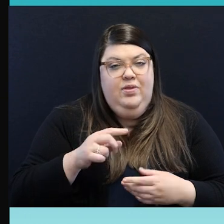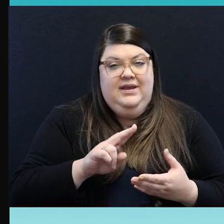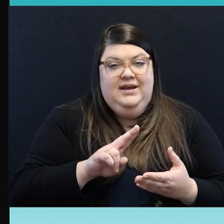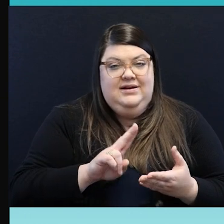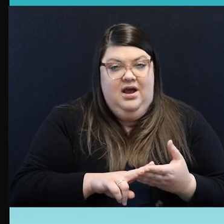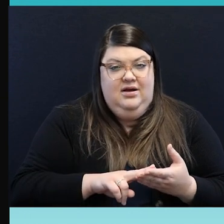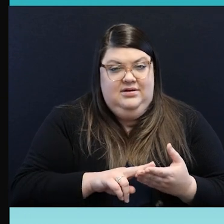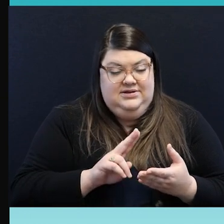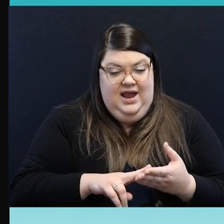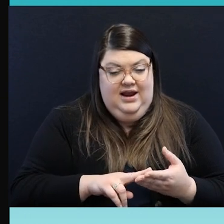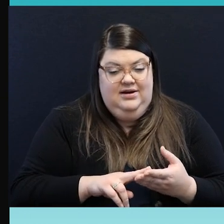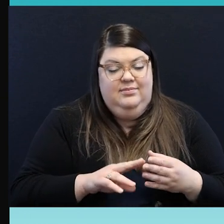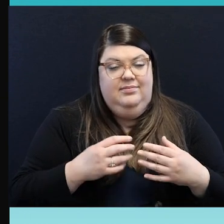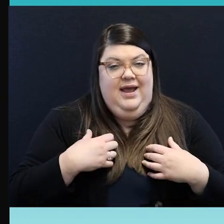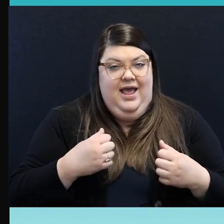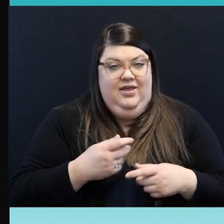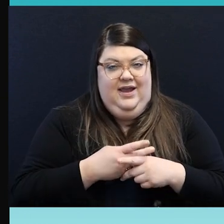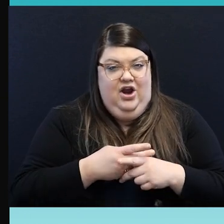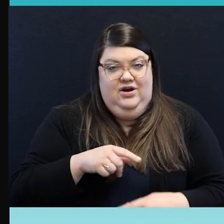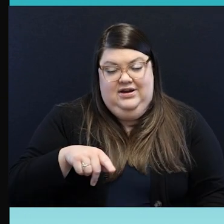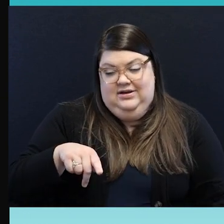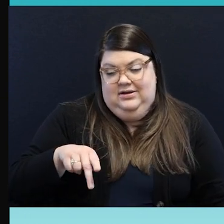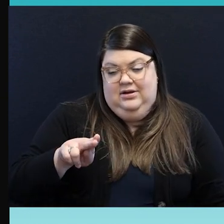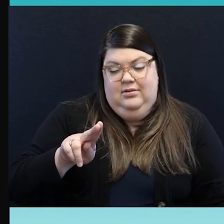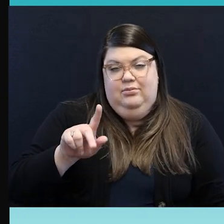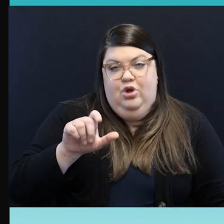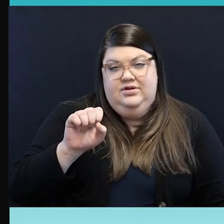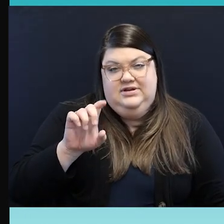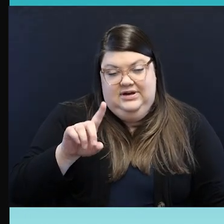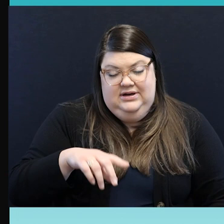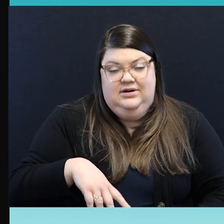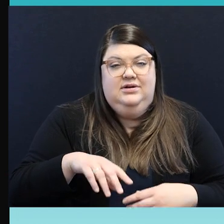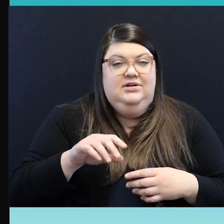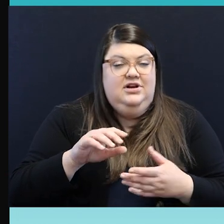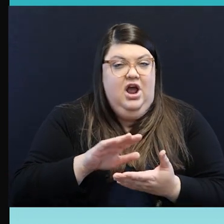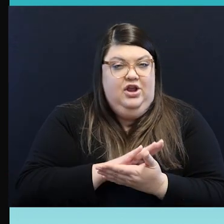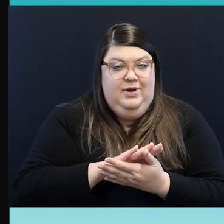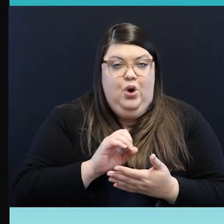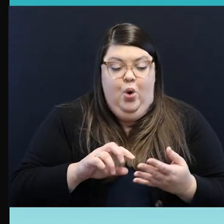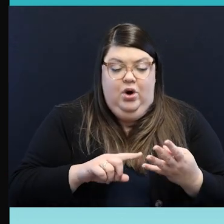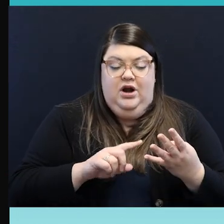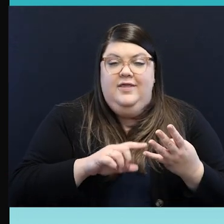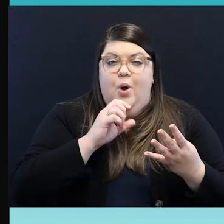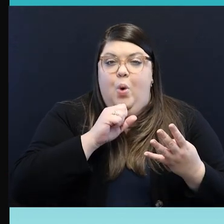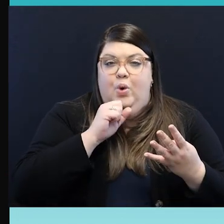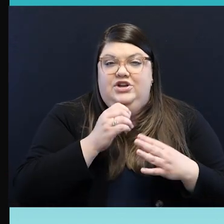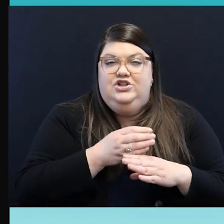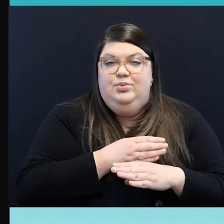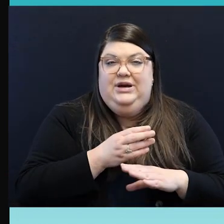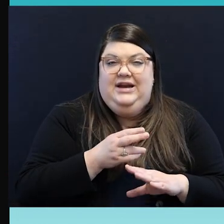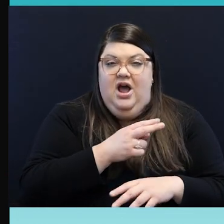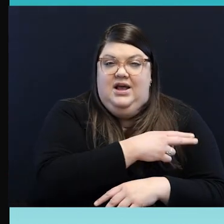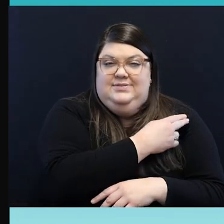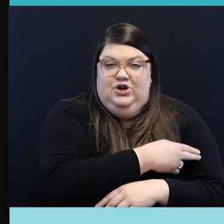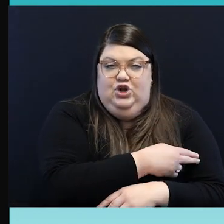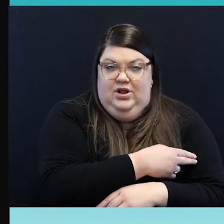by a healthcare provider would be a pulsed document or the orange pre-hospital medical care directive.